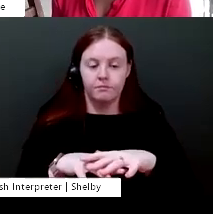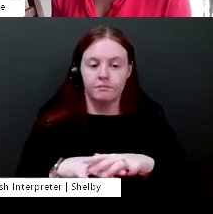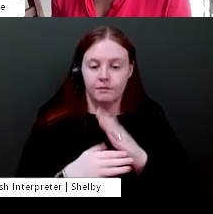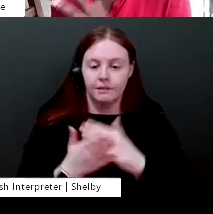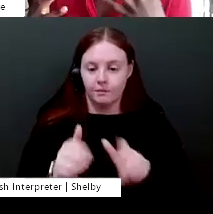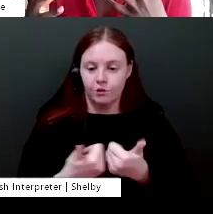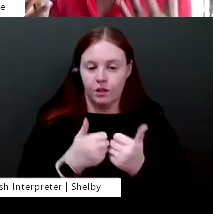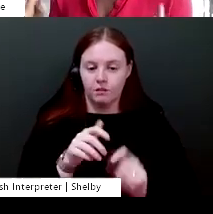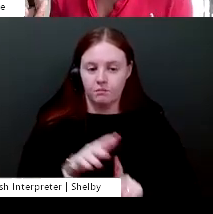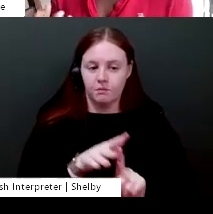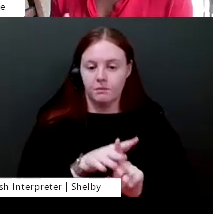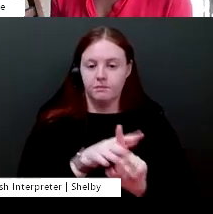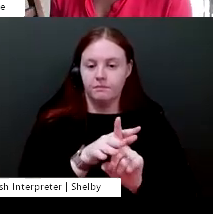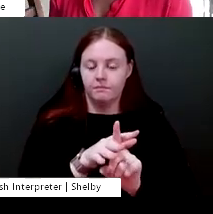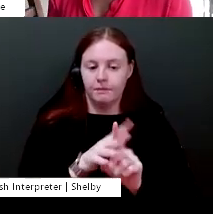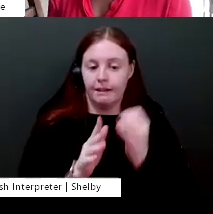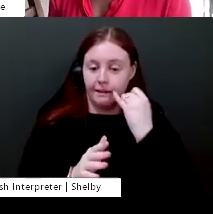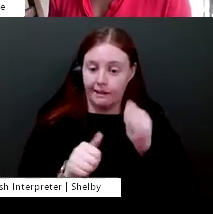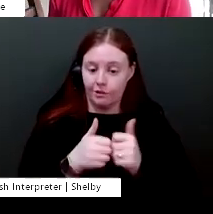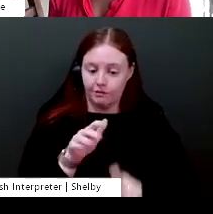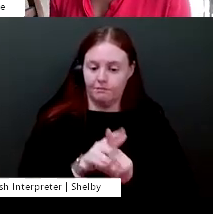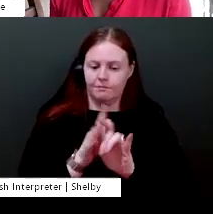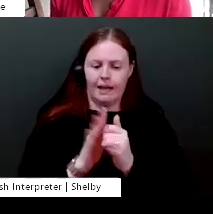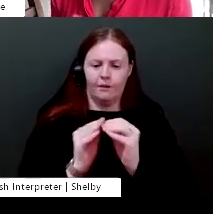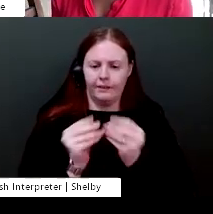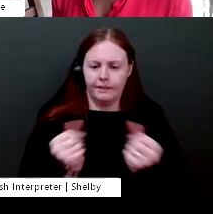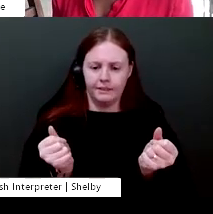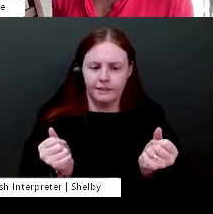and what to do with them, really. So we